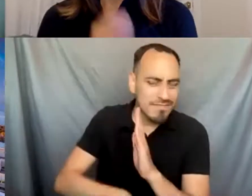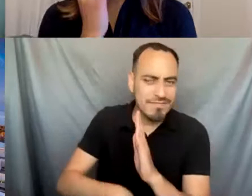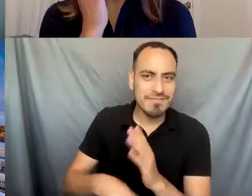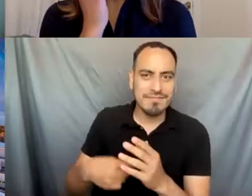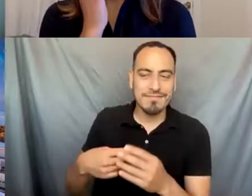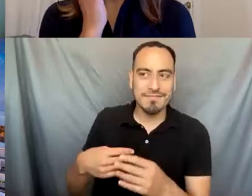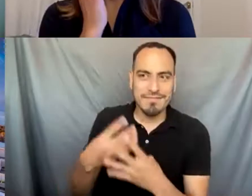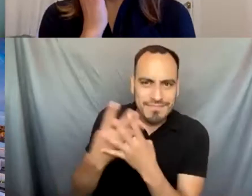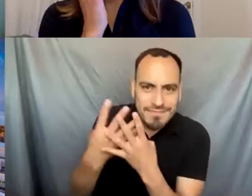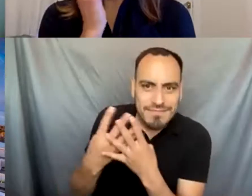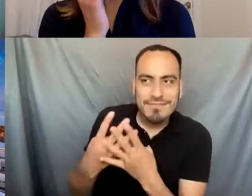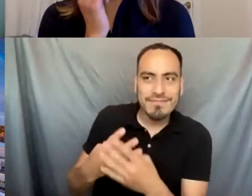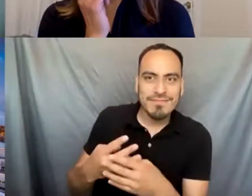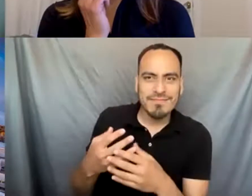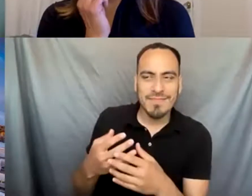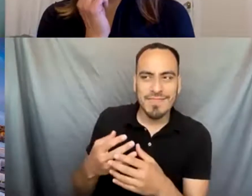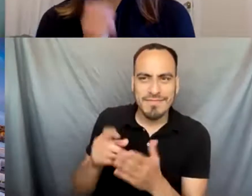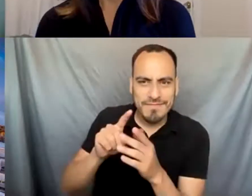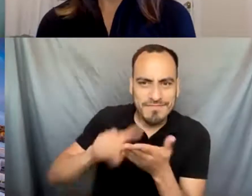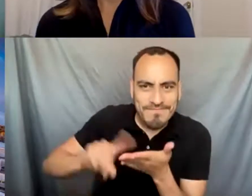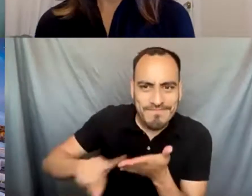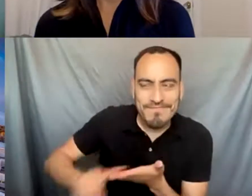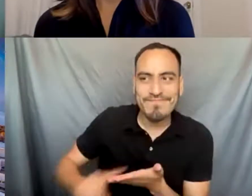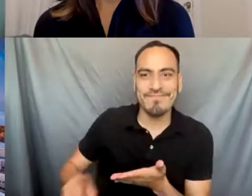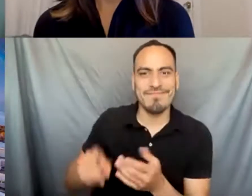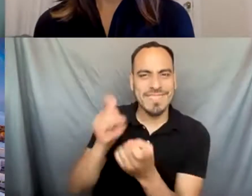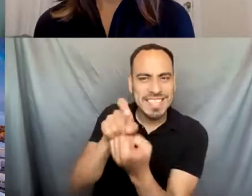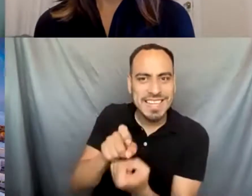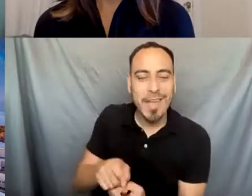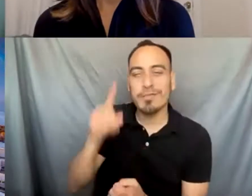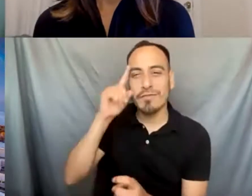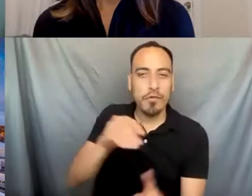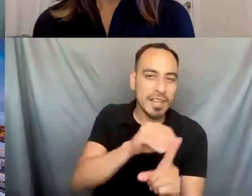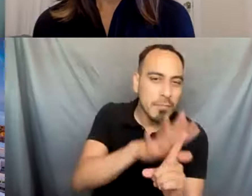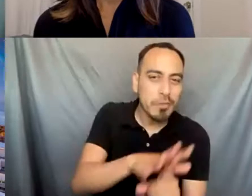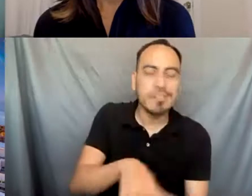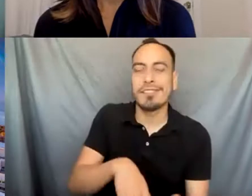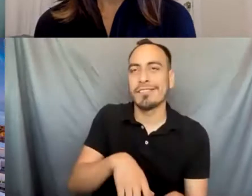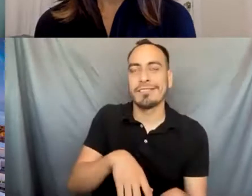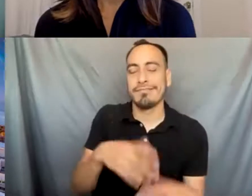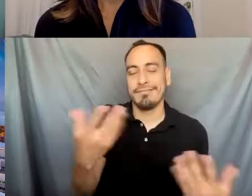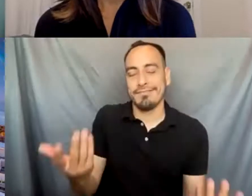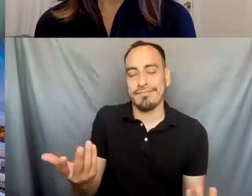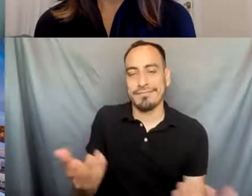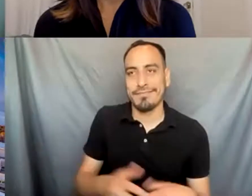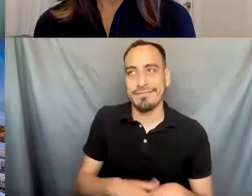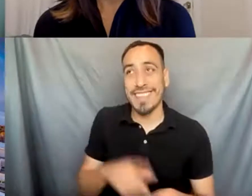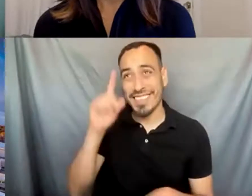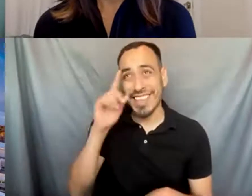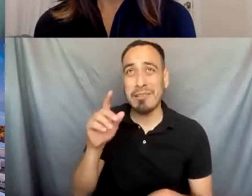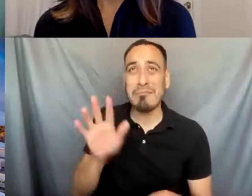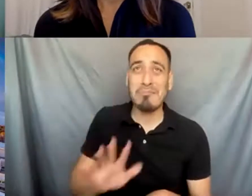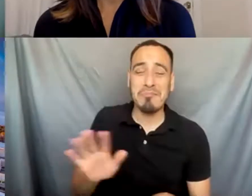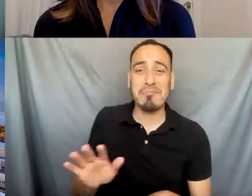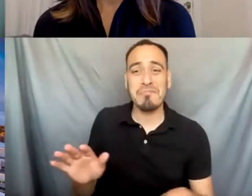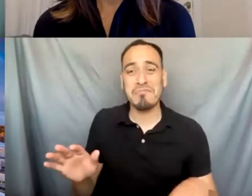major details about exposures and otherwise. I think it's about 50-50 men and